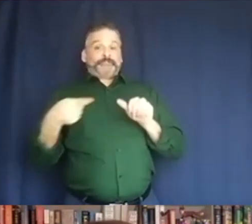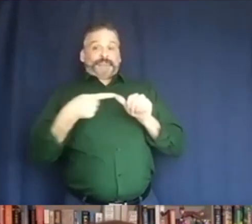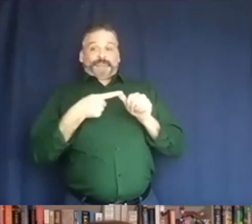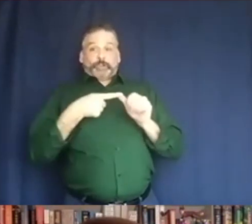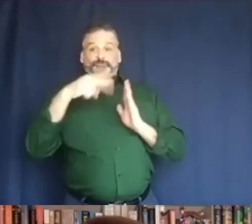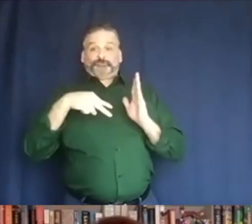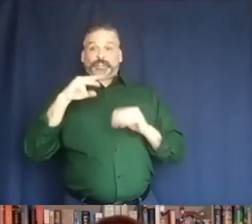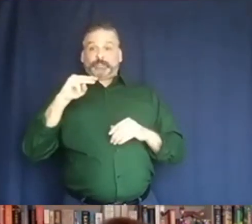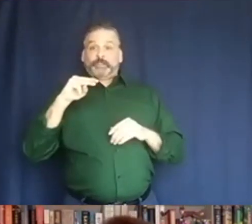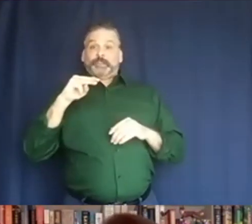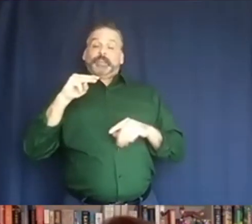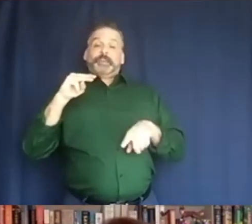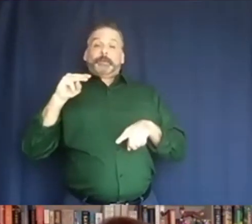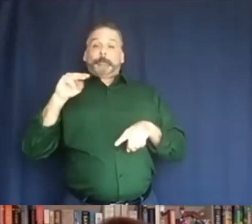books